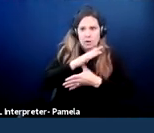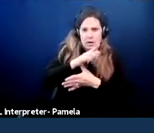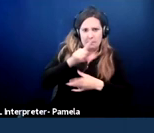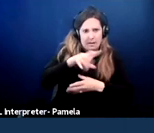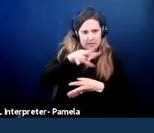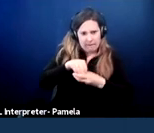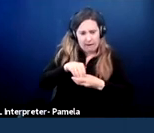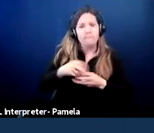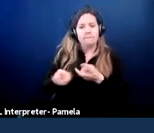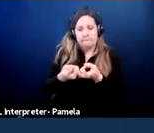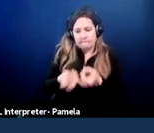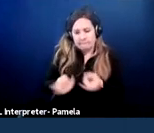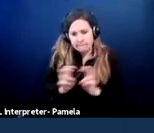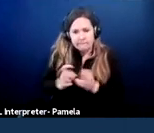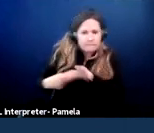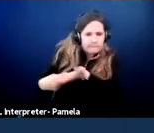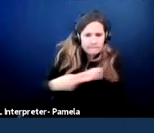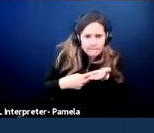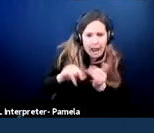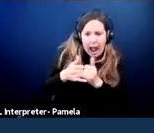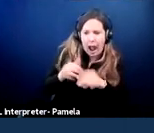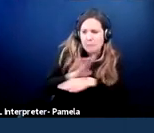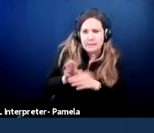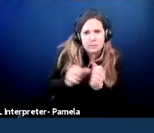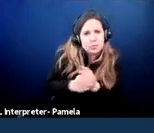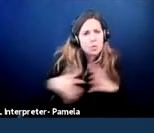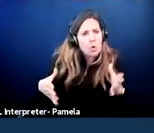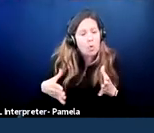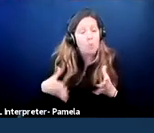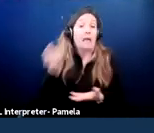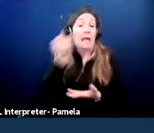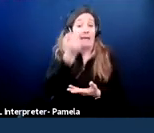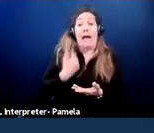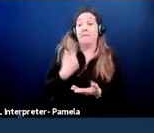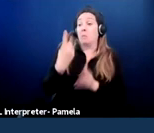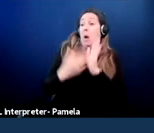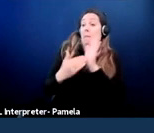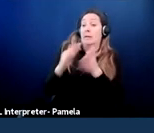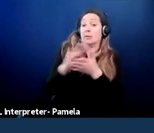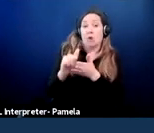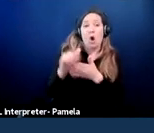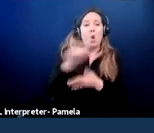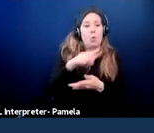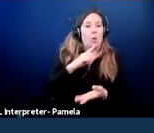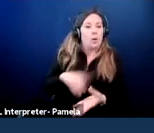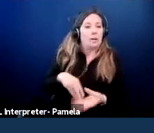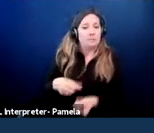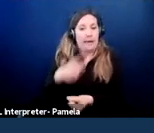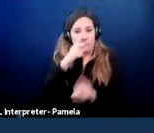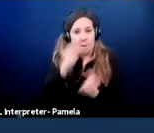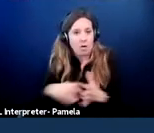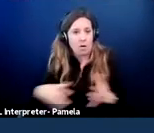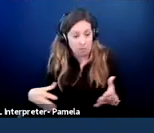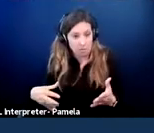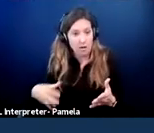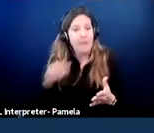this business? If you had, let's say, $1 million, where would you spend it to grow the business? That gives you a plan. And then go find the programs